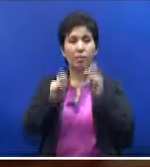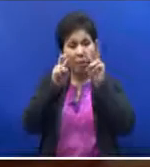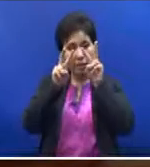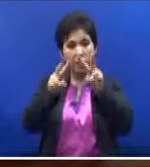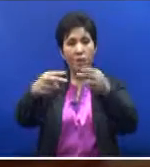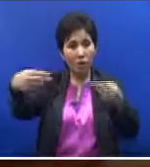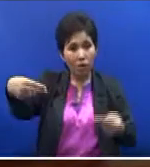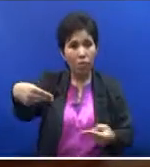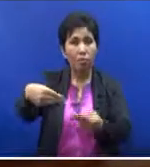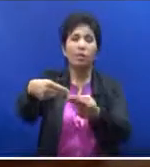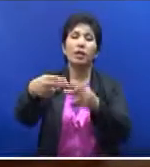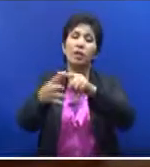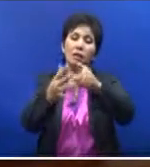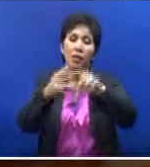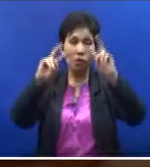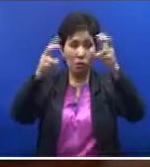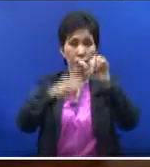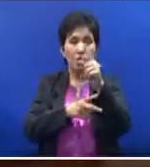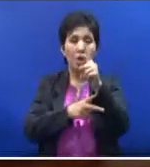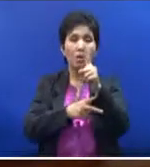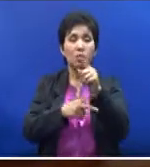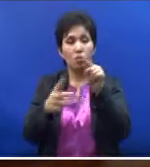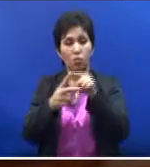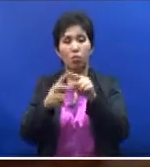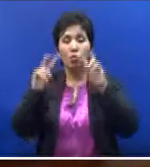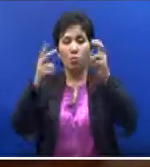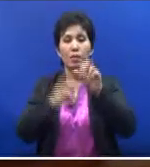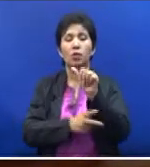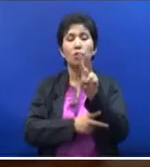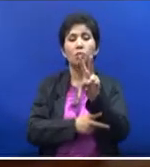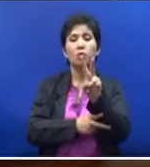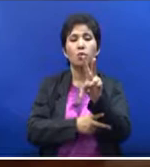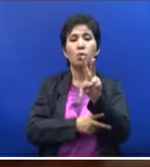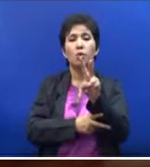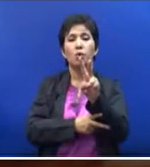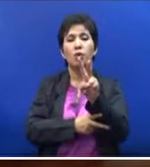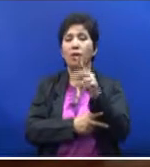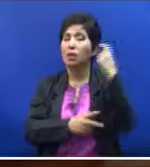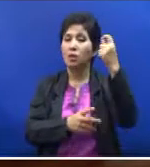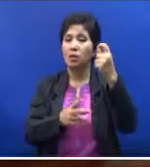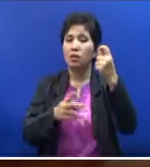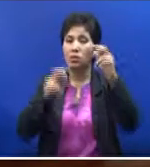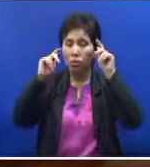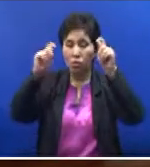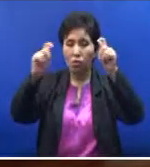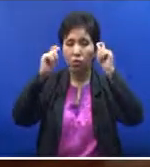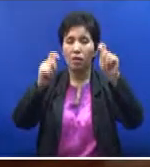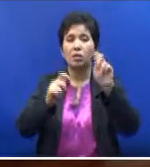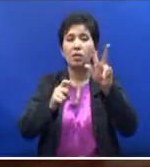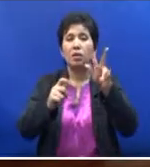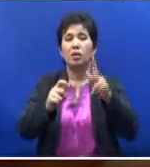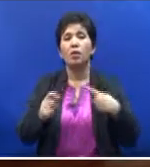see the connection from topic 1 to topic 2. Okay, In tutorial 3, we are going